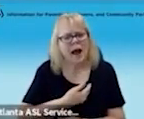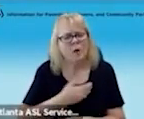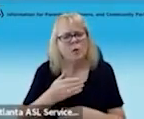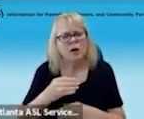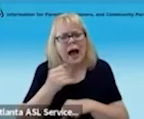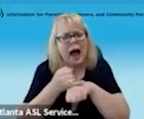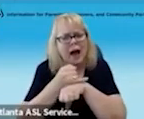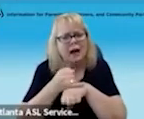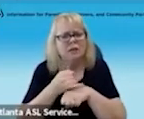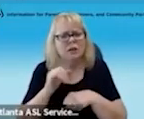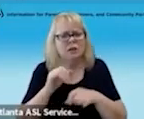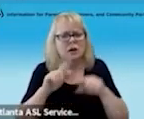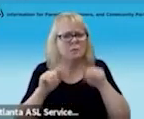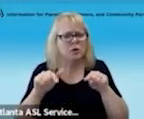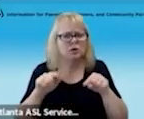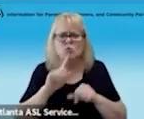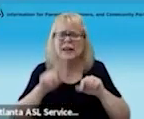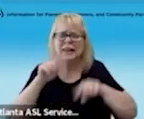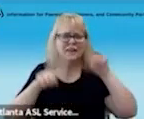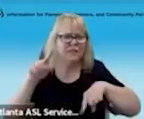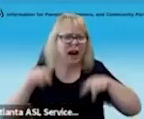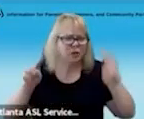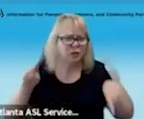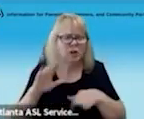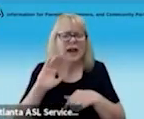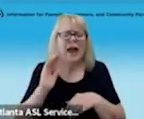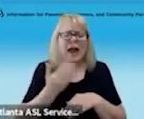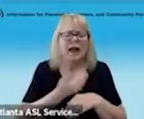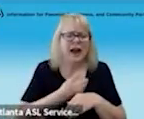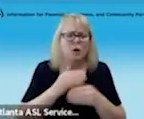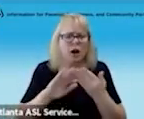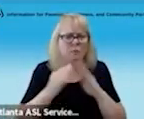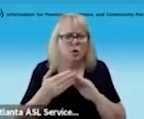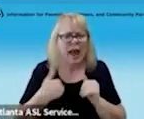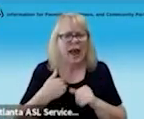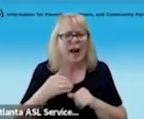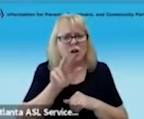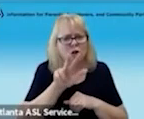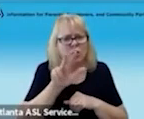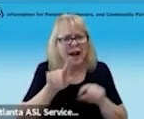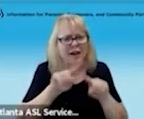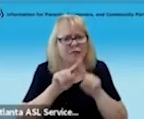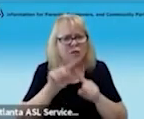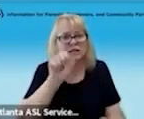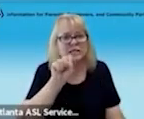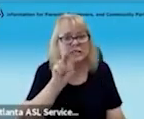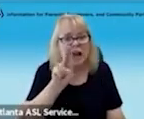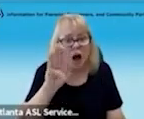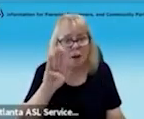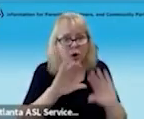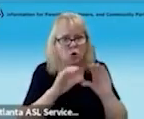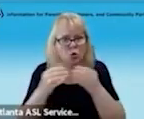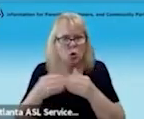COVID-19 vaccines for children? Thank you for the question. Our Asian American, Native Hawaiian, Pacific Islander